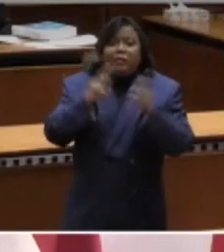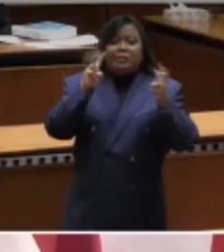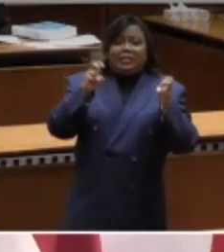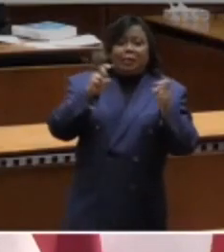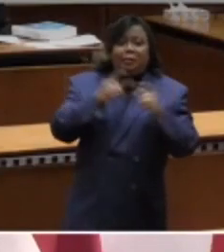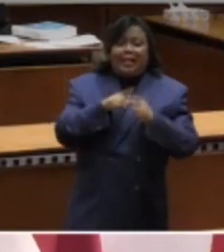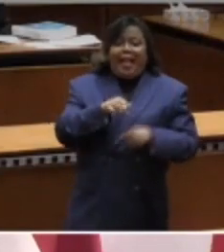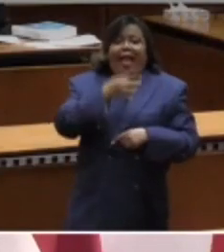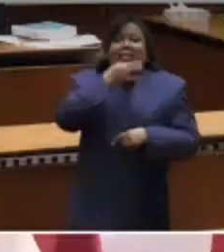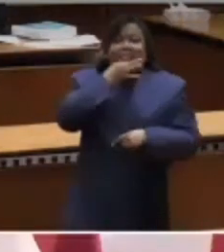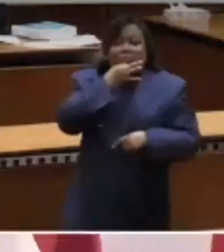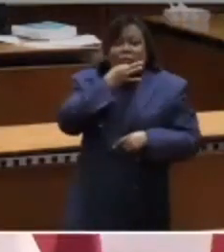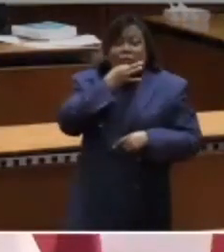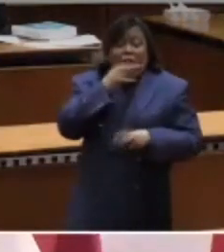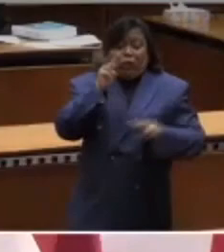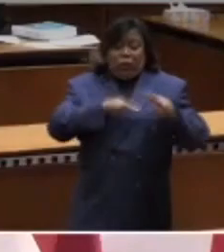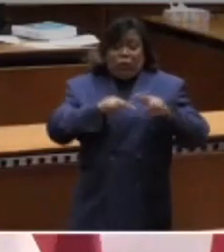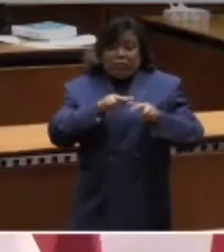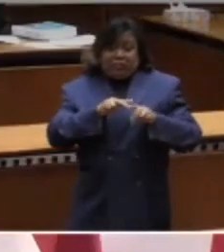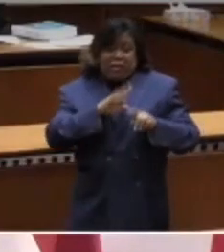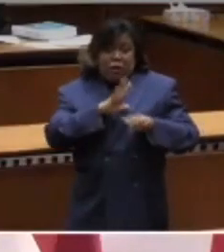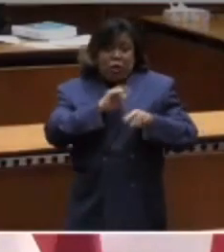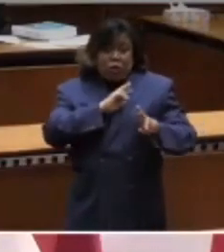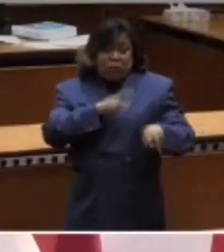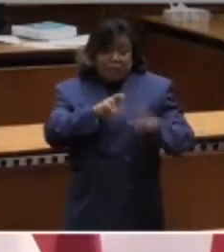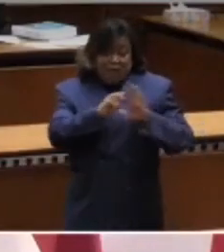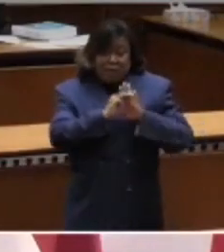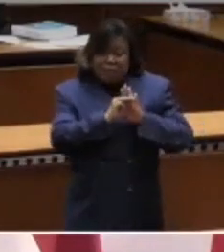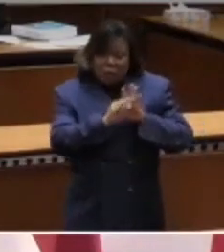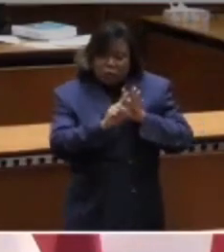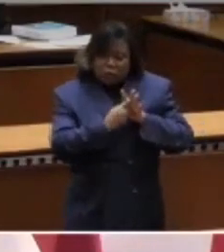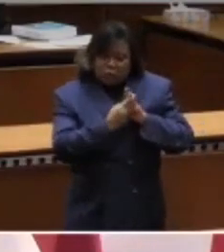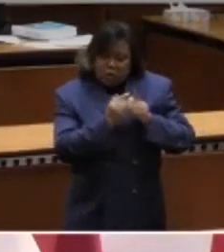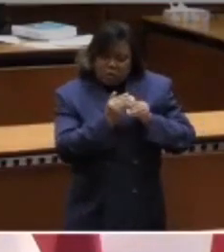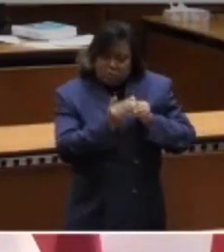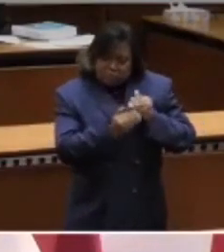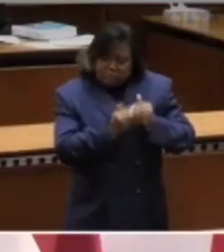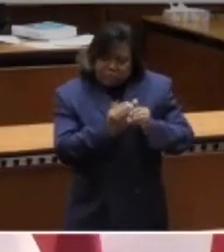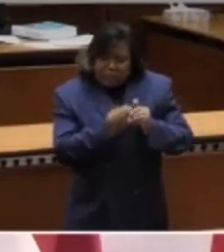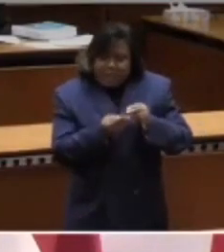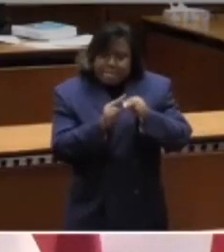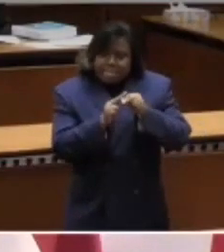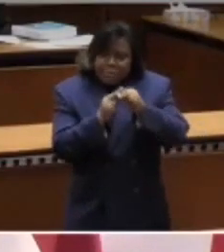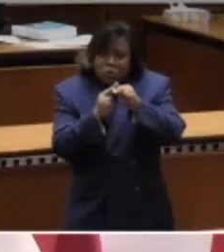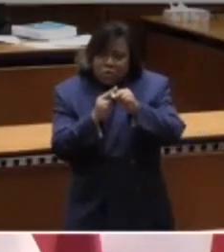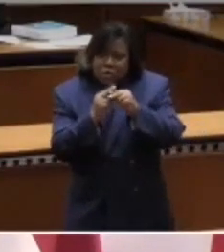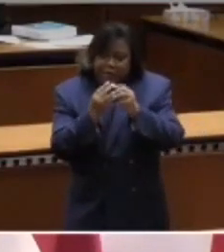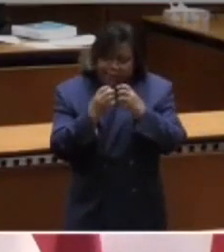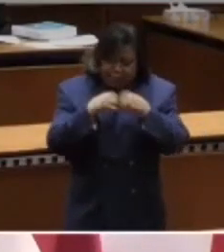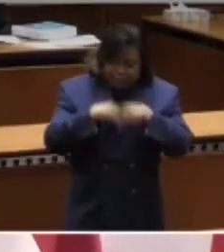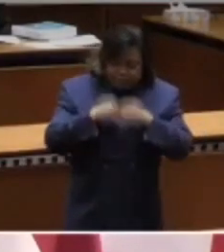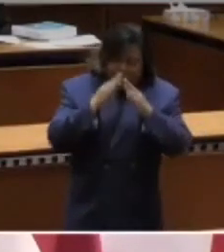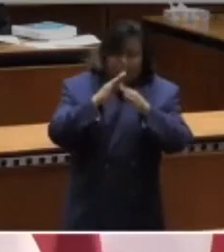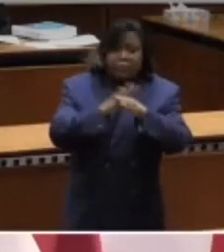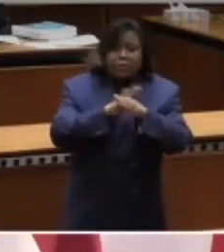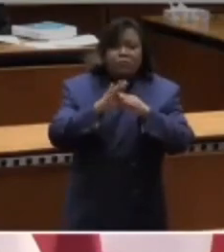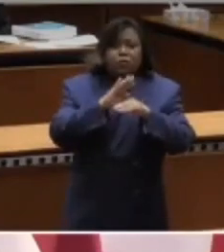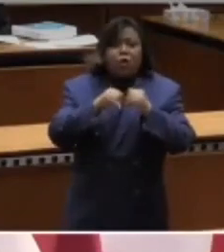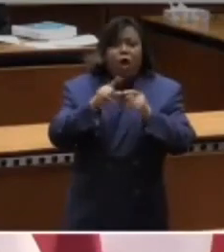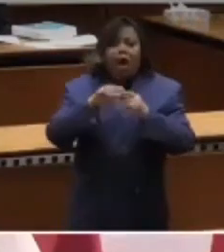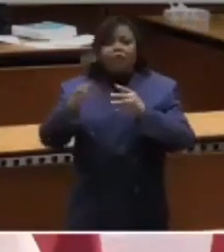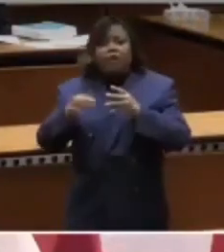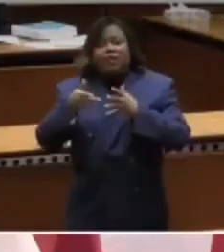subject matter experts that looks at a co-responder model and starts the process of building the infrastructure for